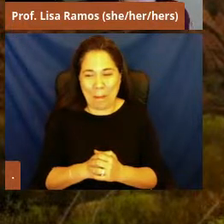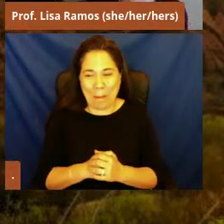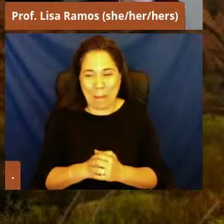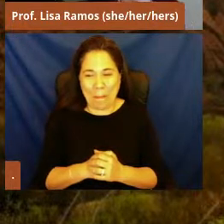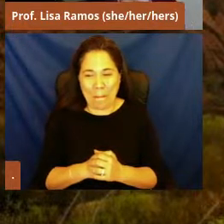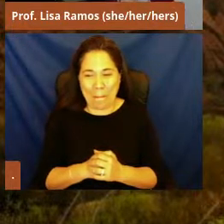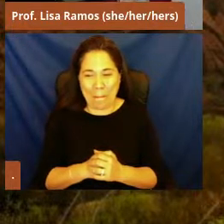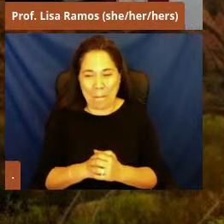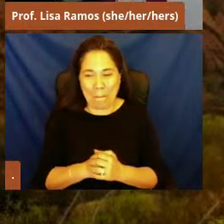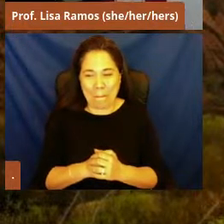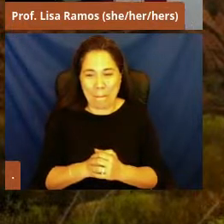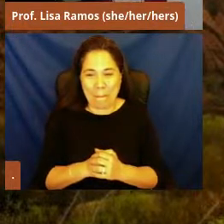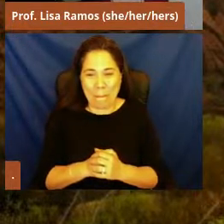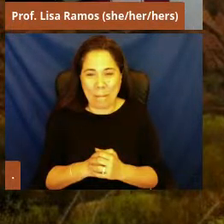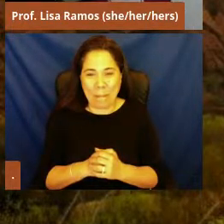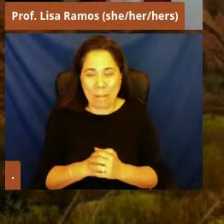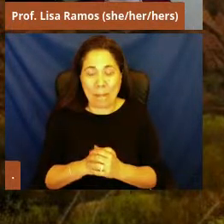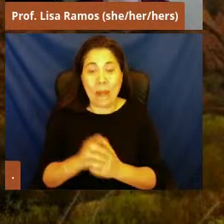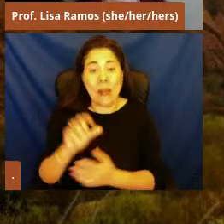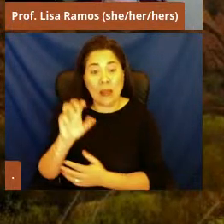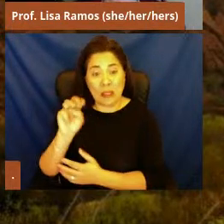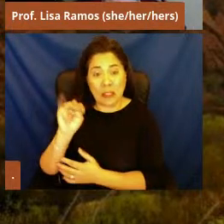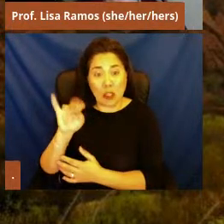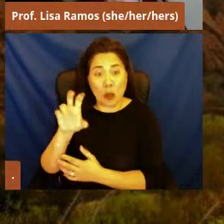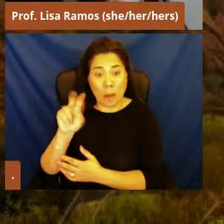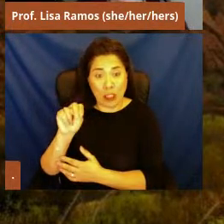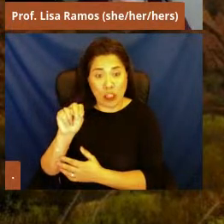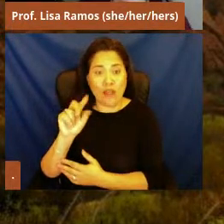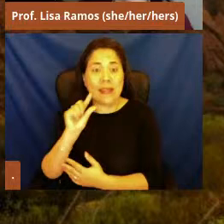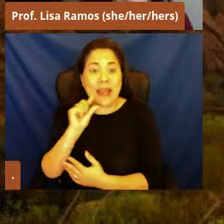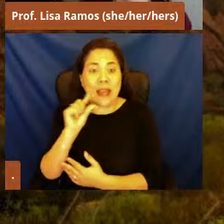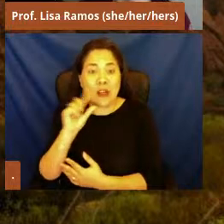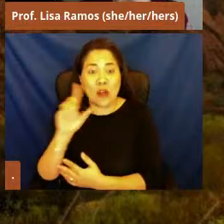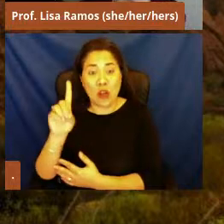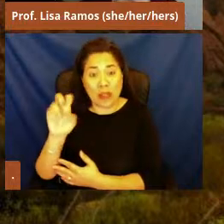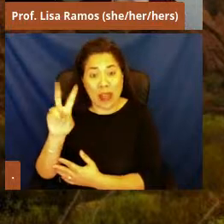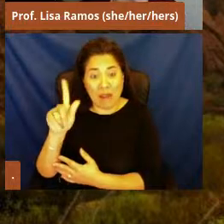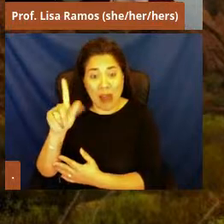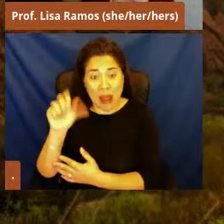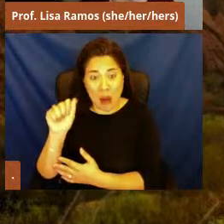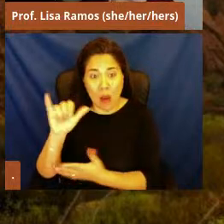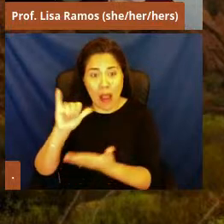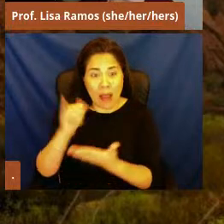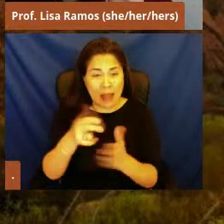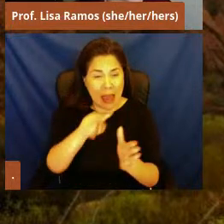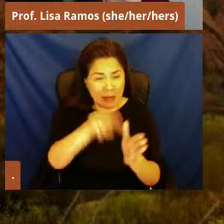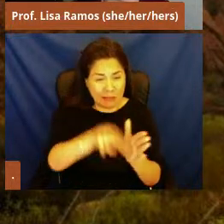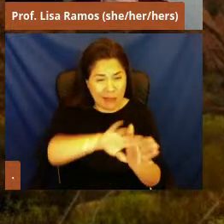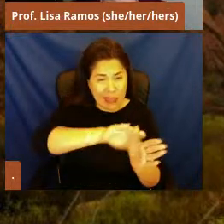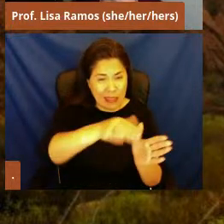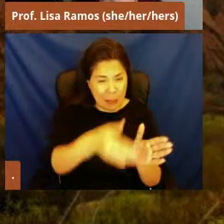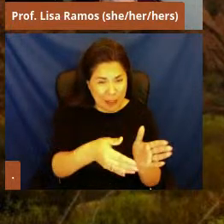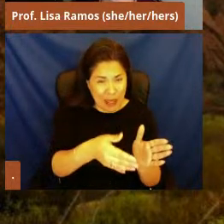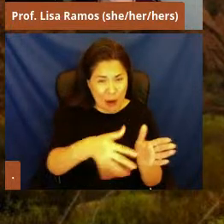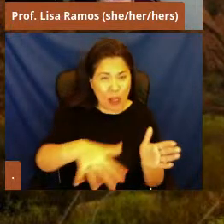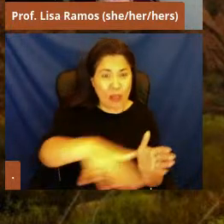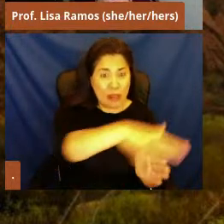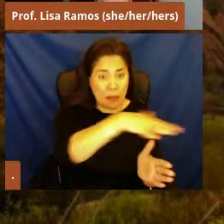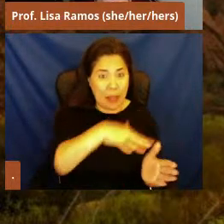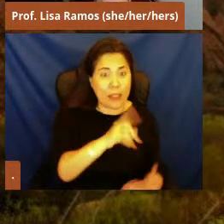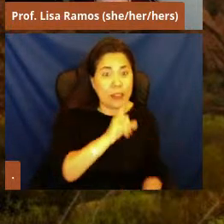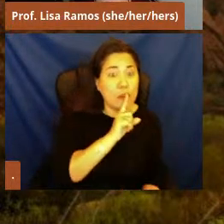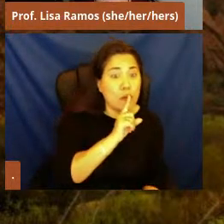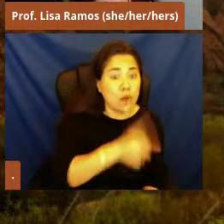All right, so Mission San Antonio de Valero is a cemetery burial space. Is